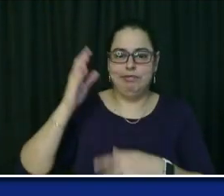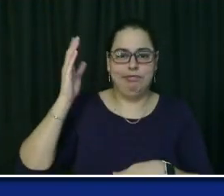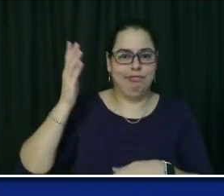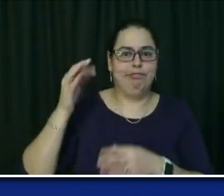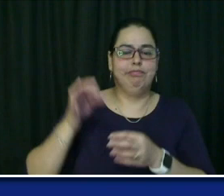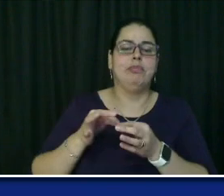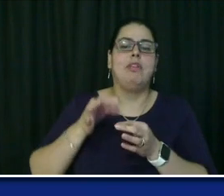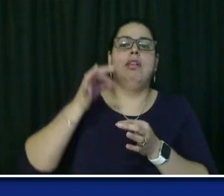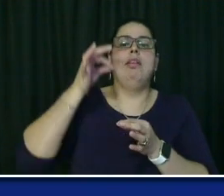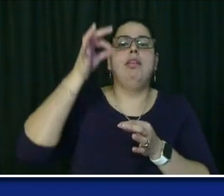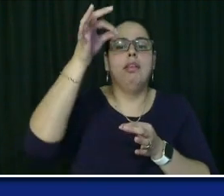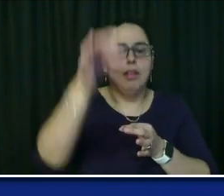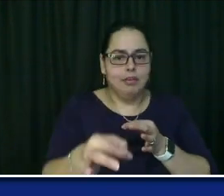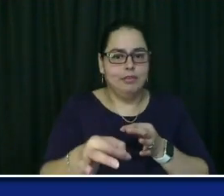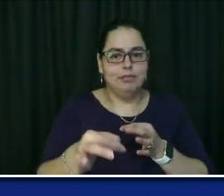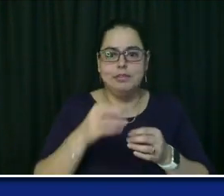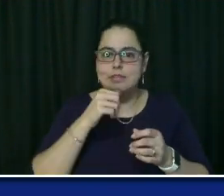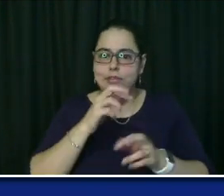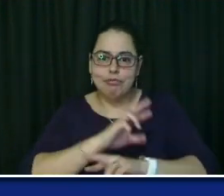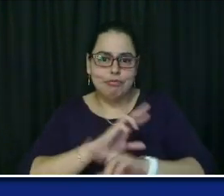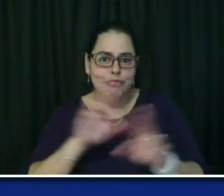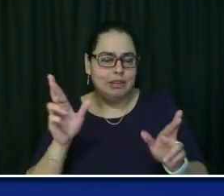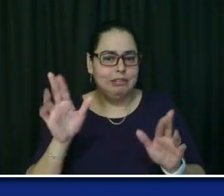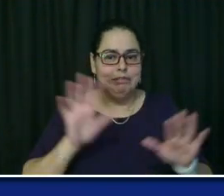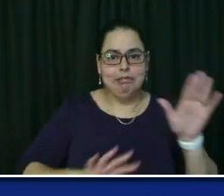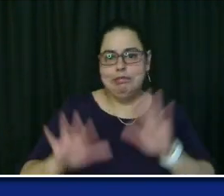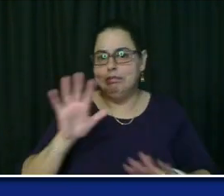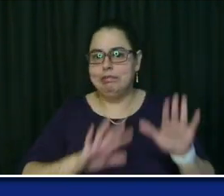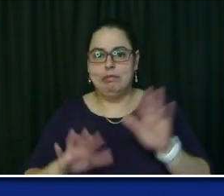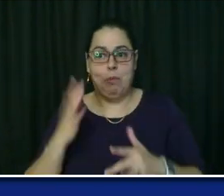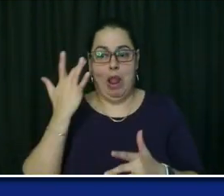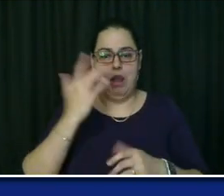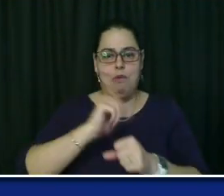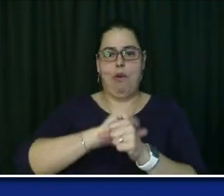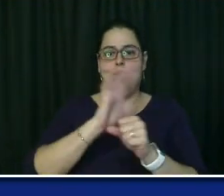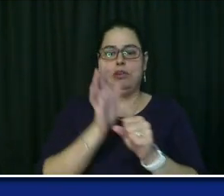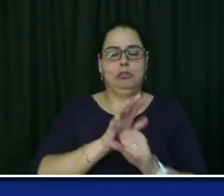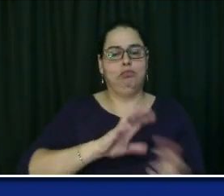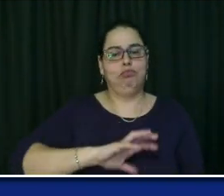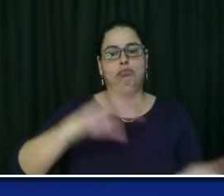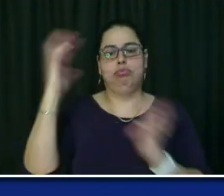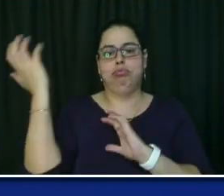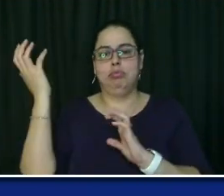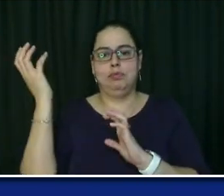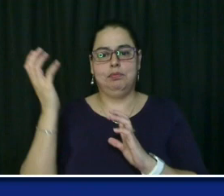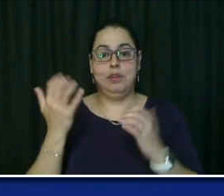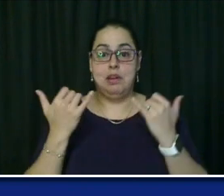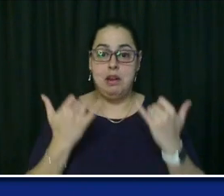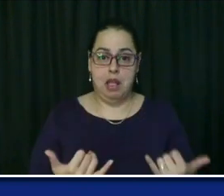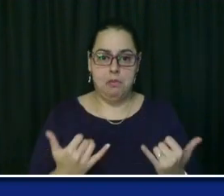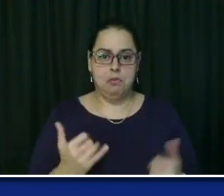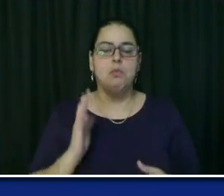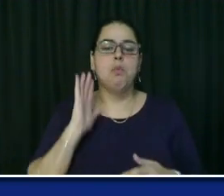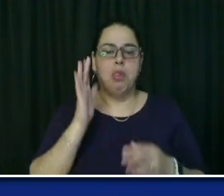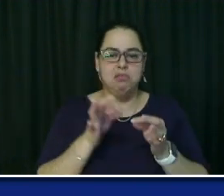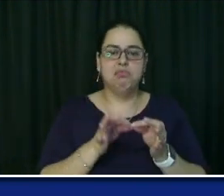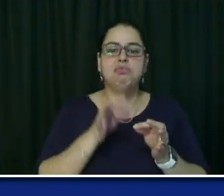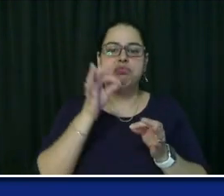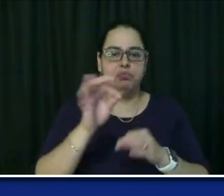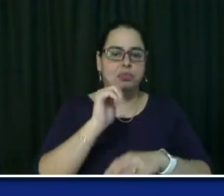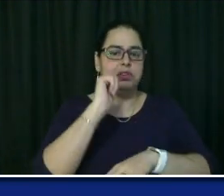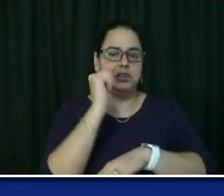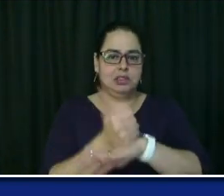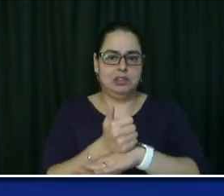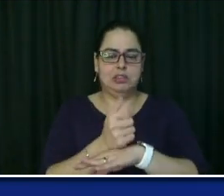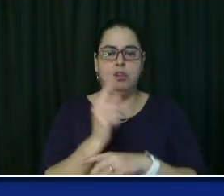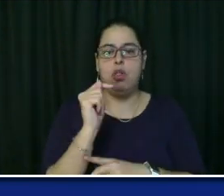project. But that address is scheduled for, I believe it's Thursday, October 8th at 7 p.m. It'll be live on Facebook. We may have